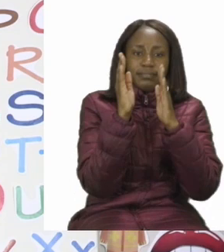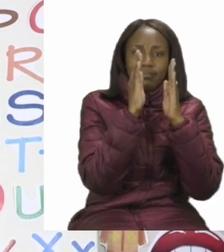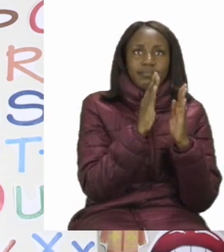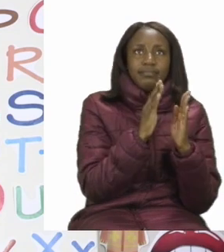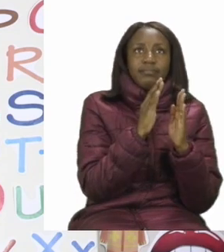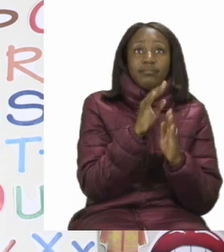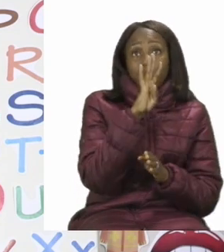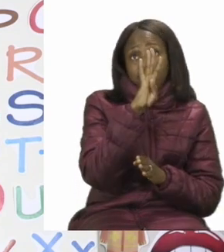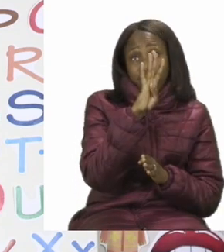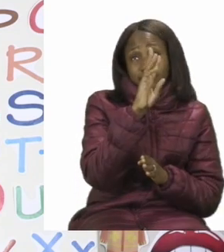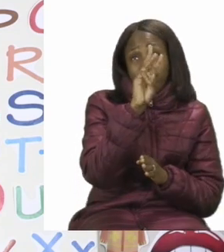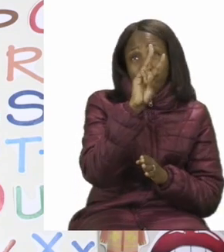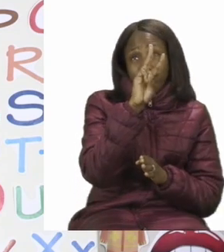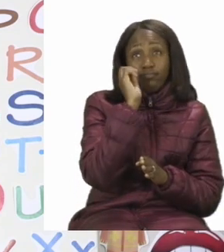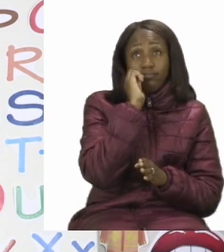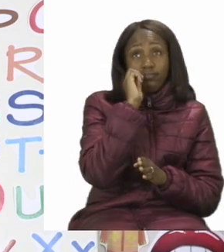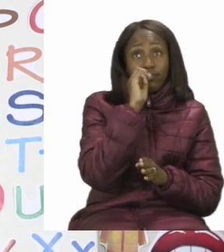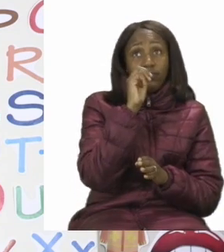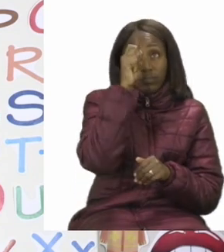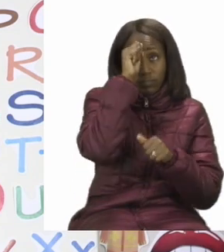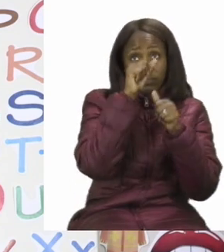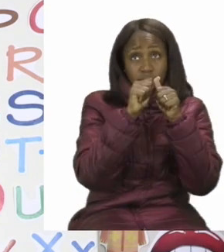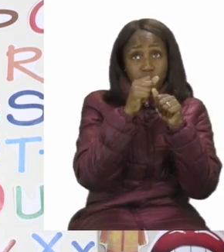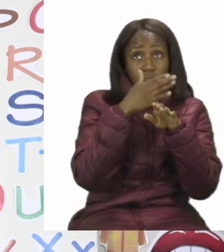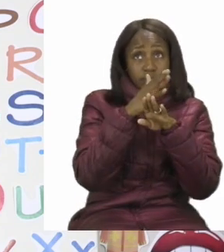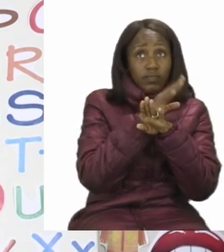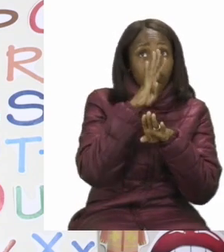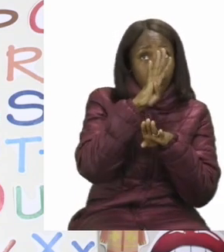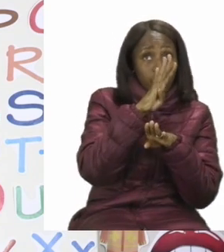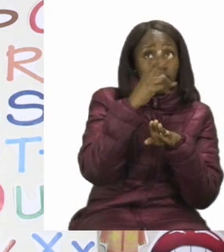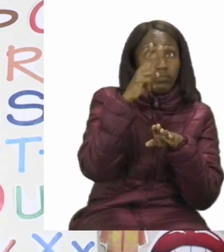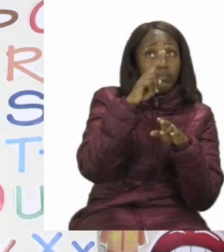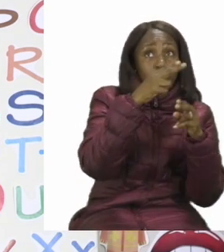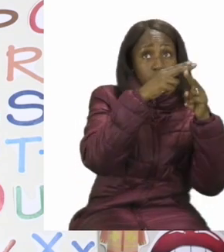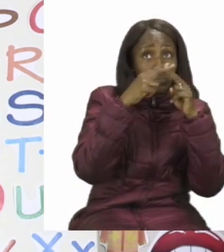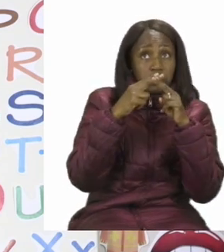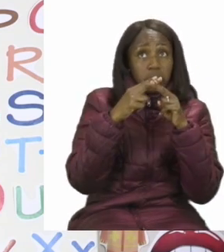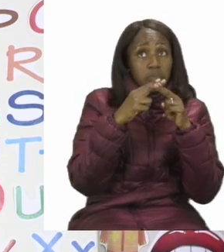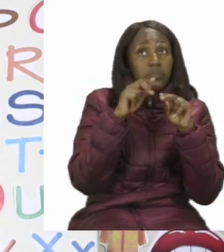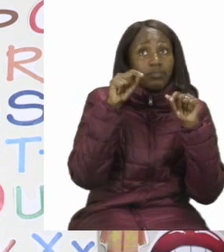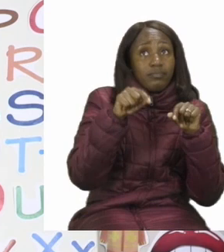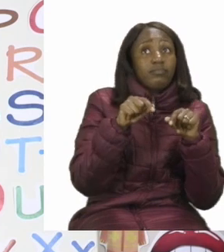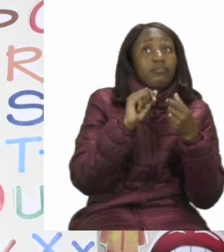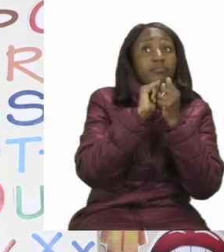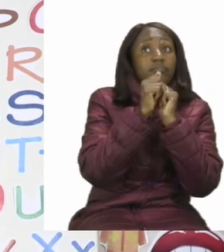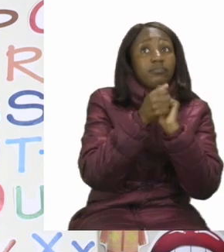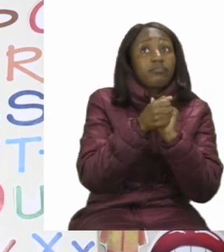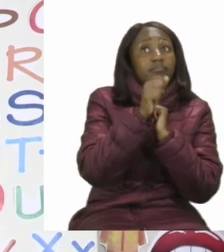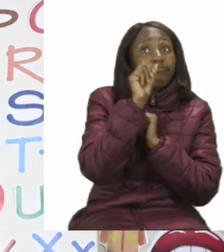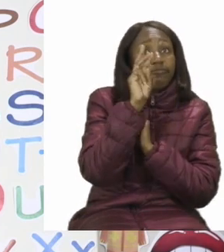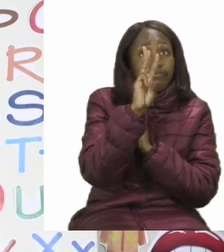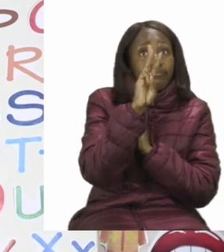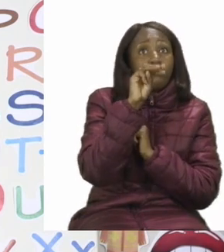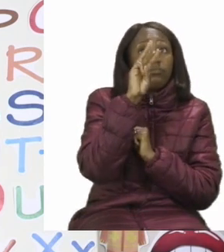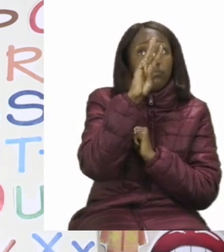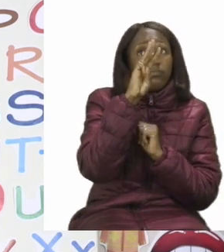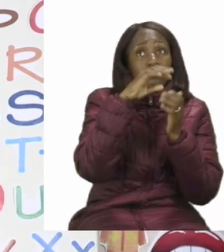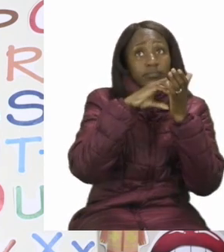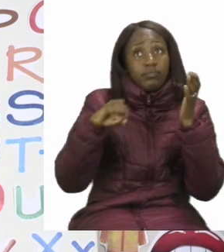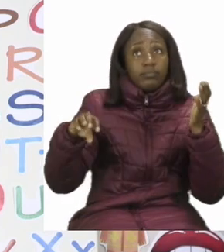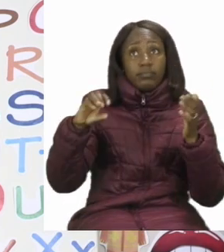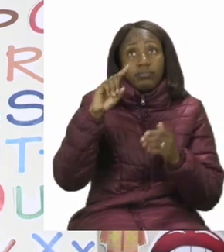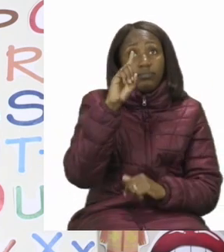saying 3, because remember, we removed 1 to make it 3. 3